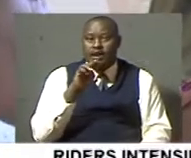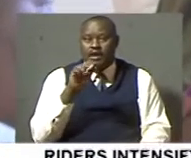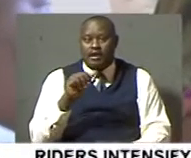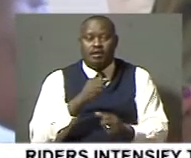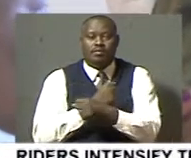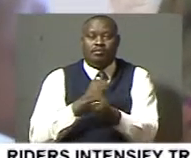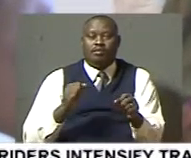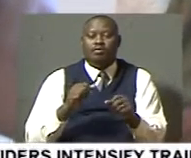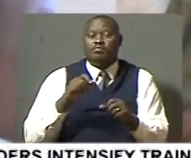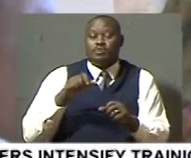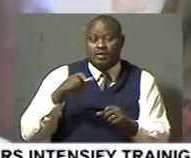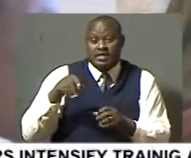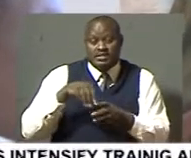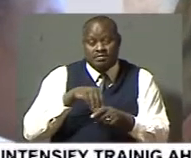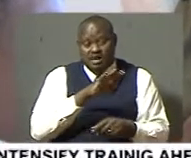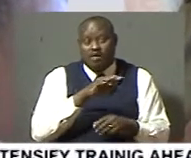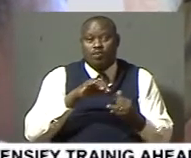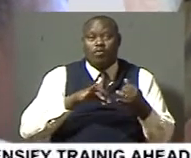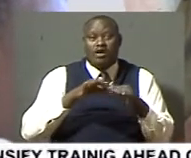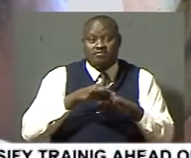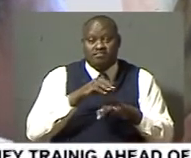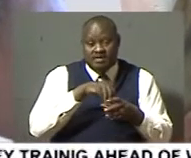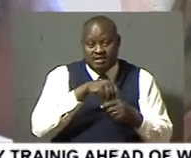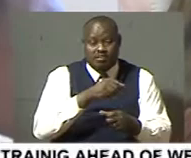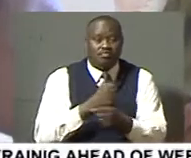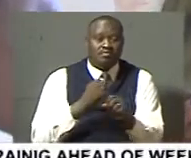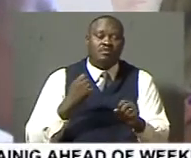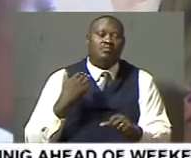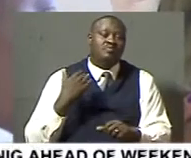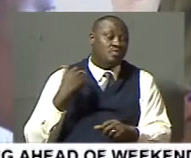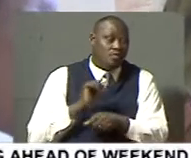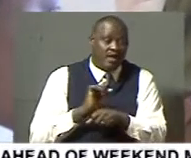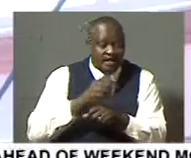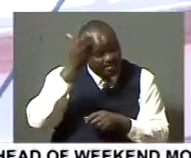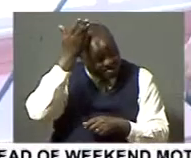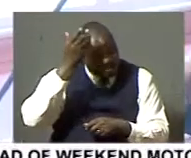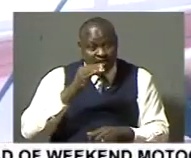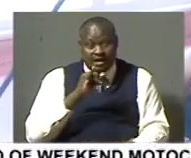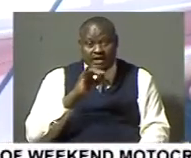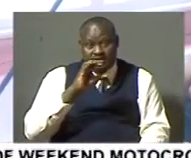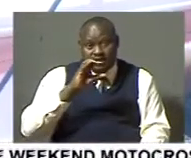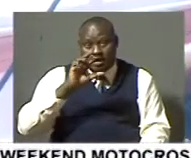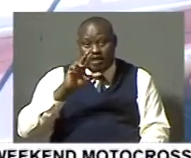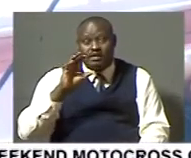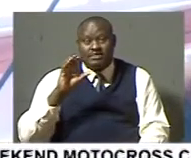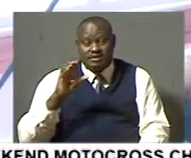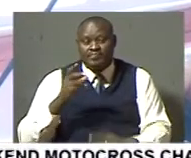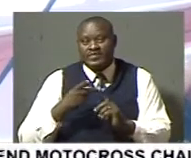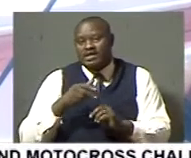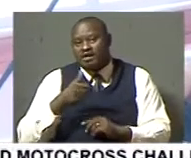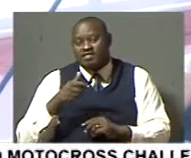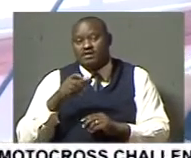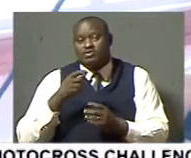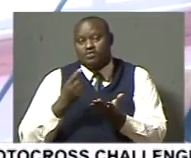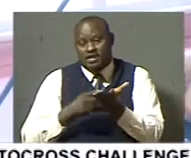4 Swiss, including Pierre's wife, Christine Perrin, who was then a nurse with ICRC, and 3 Ugandans. 2